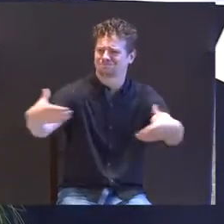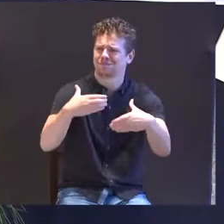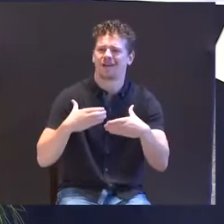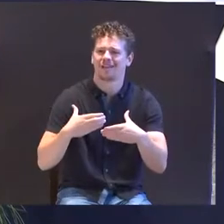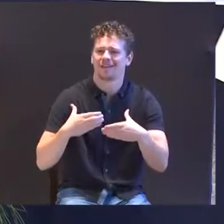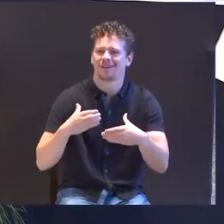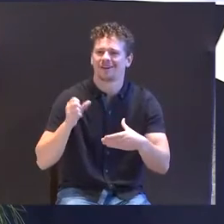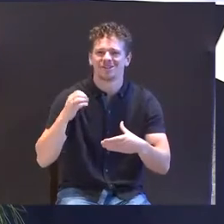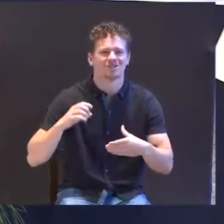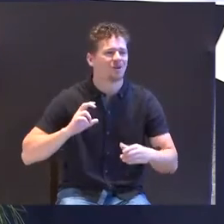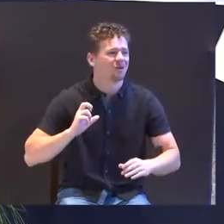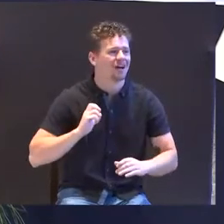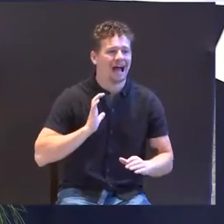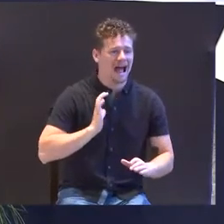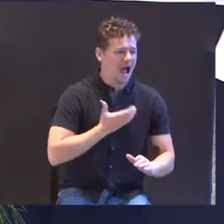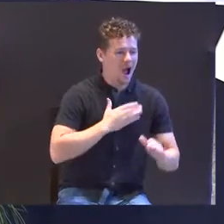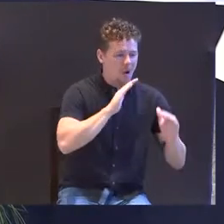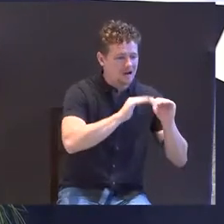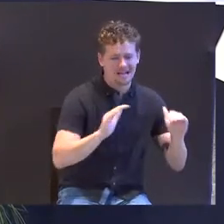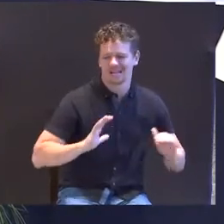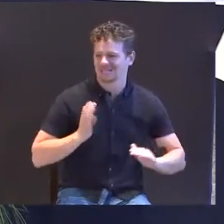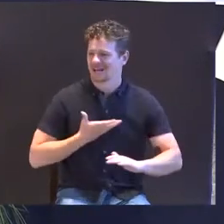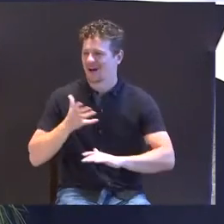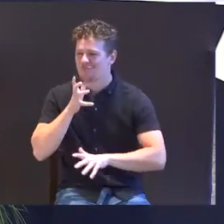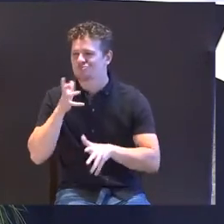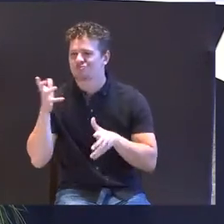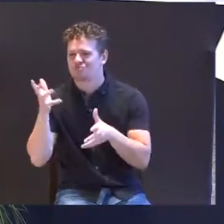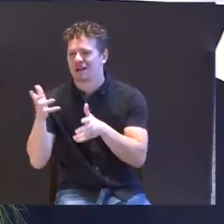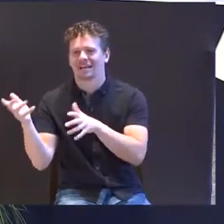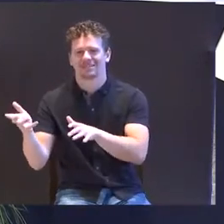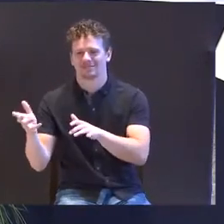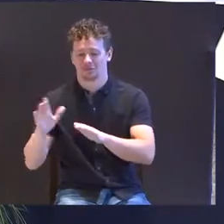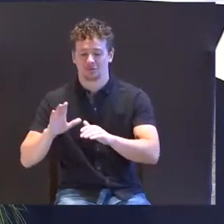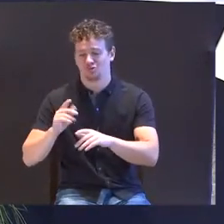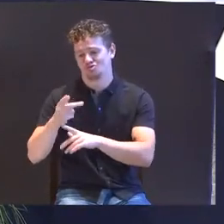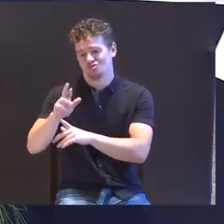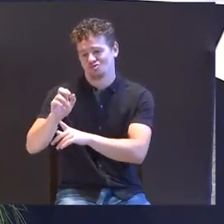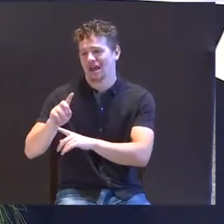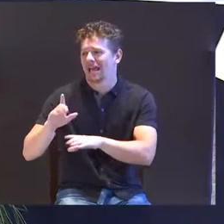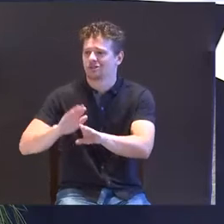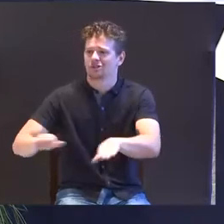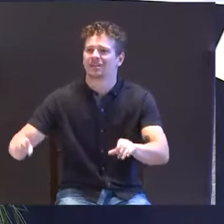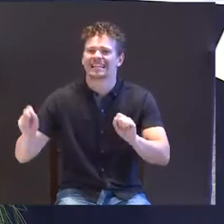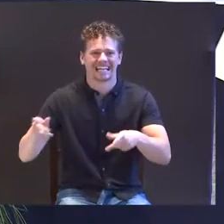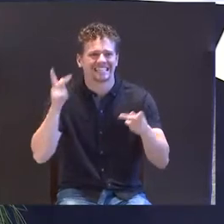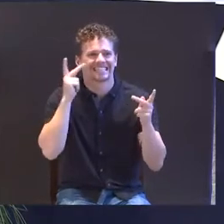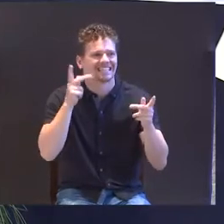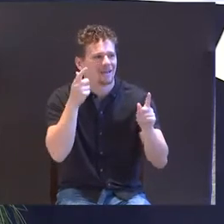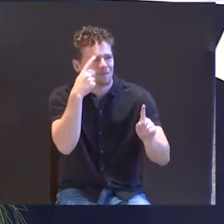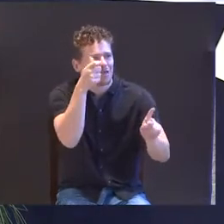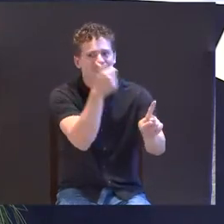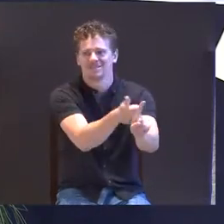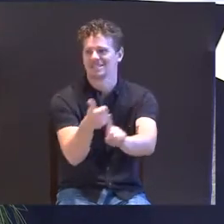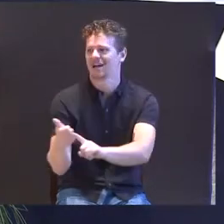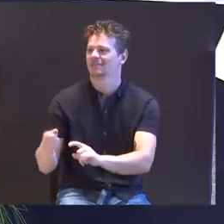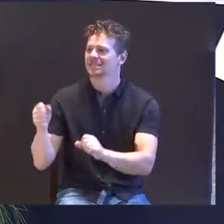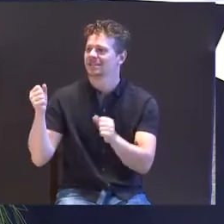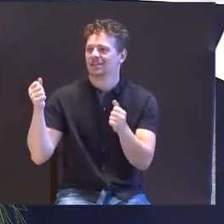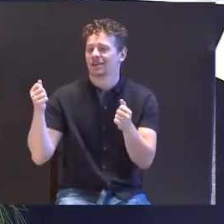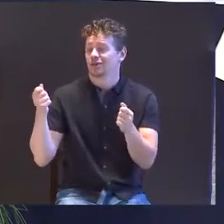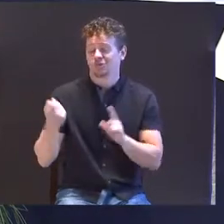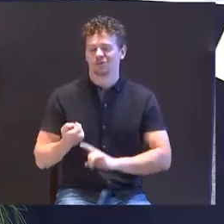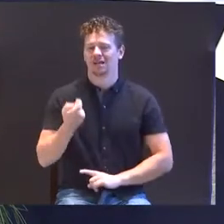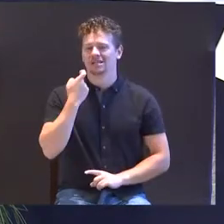themselves. And as much as some folks might want us to believe that that story has lost some of its